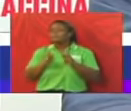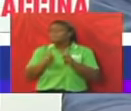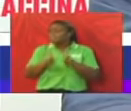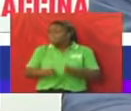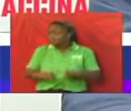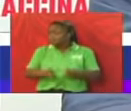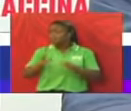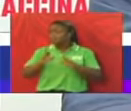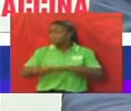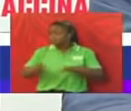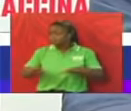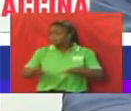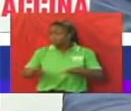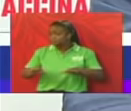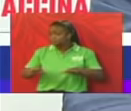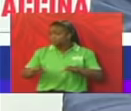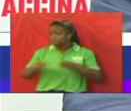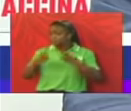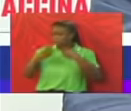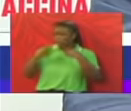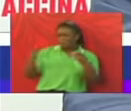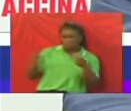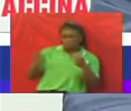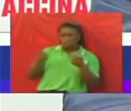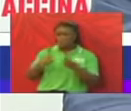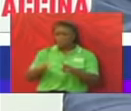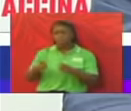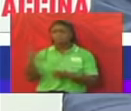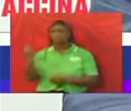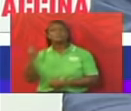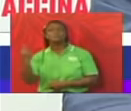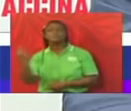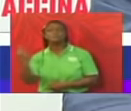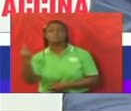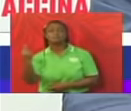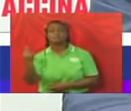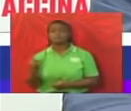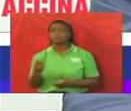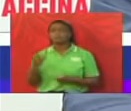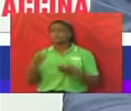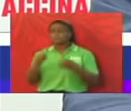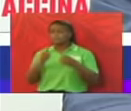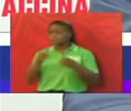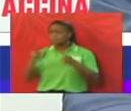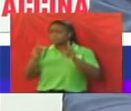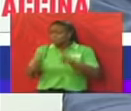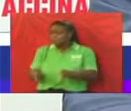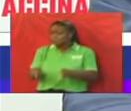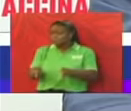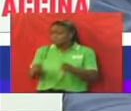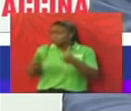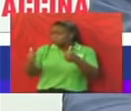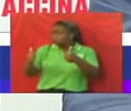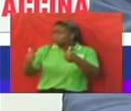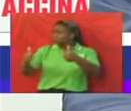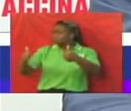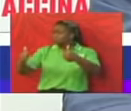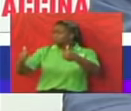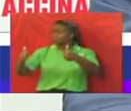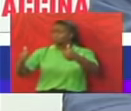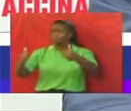handled by the health system, and the individual in question is actually quite well at this point in time. And as